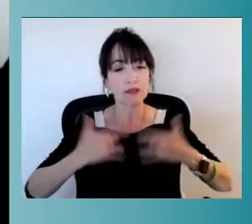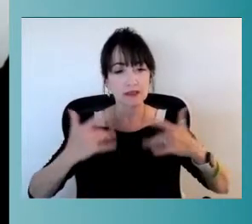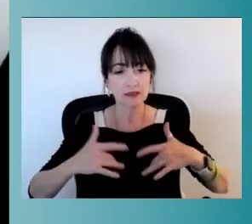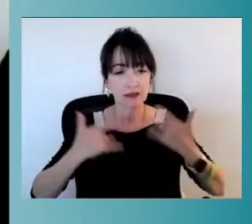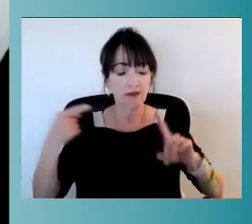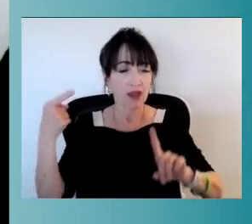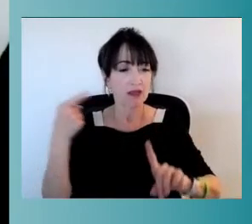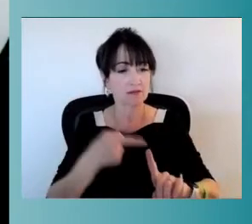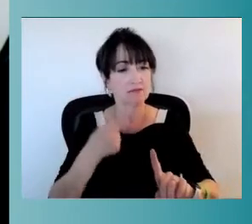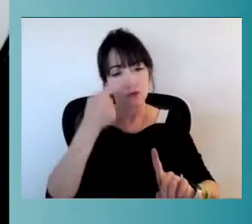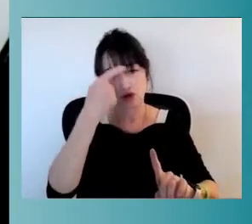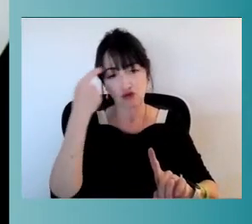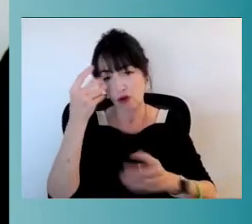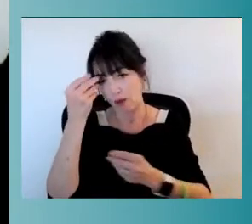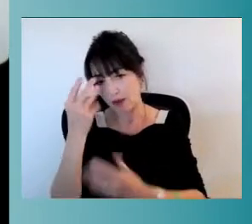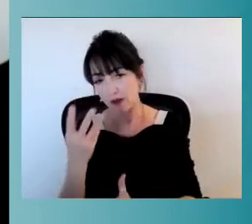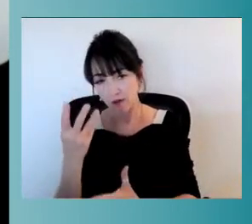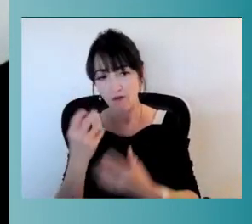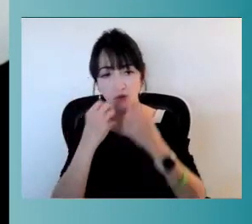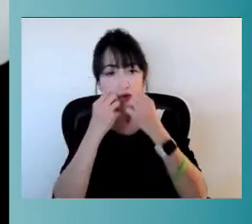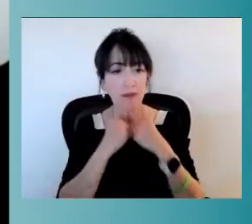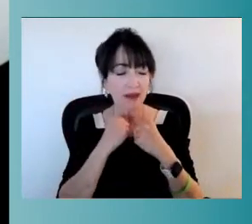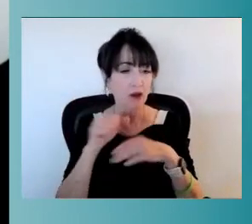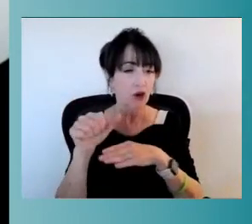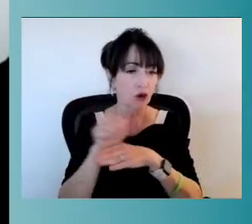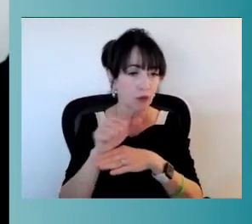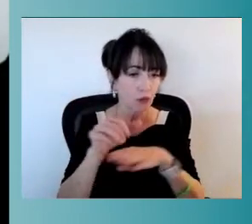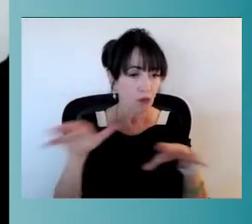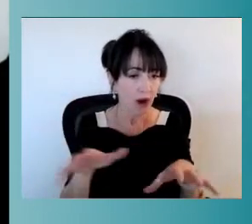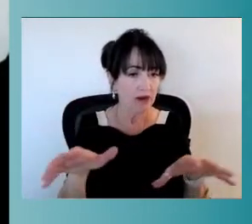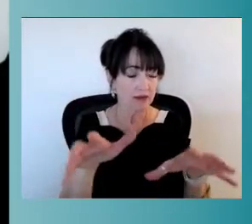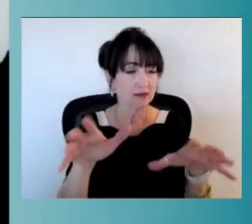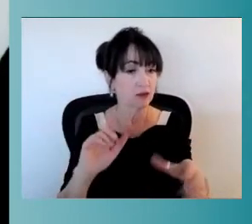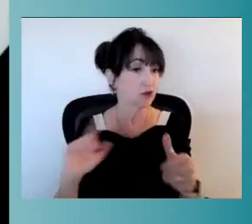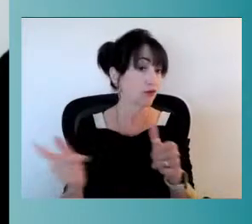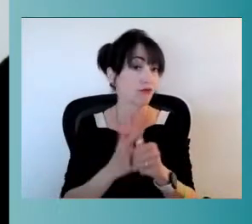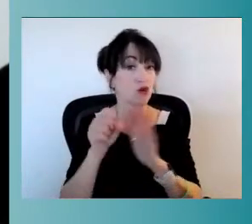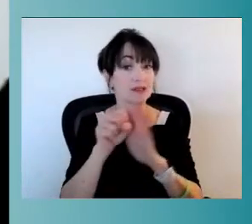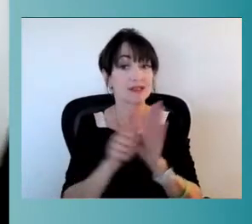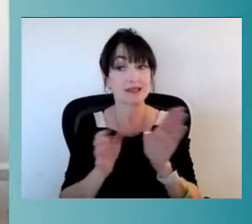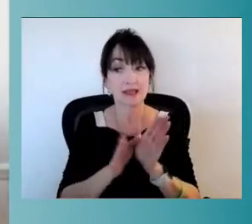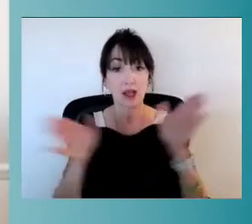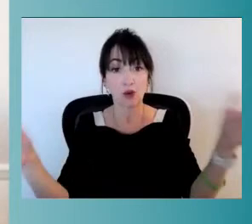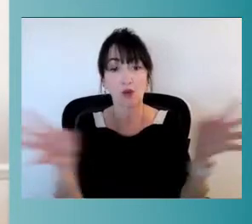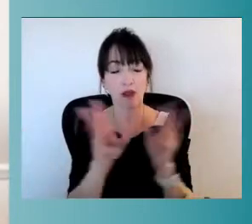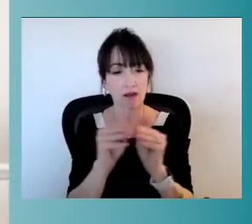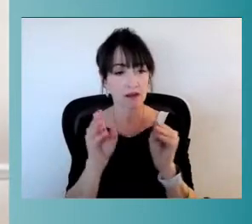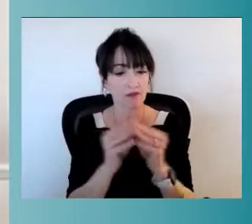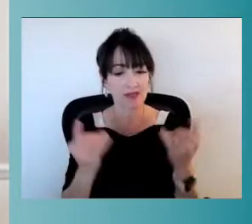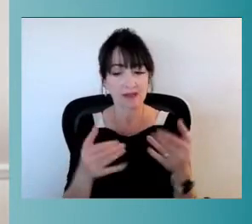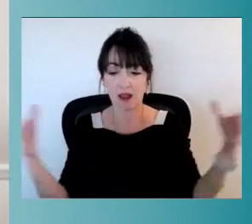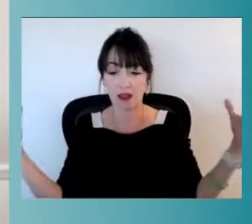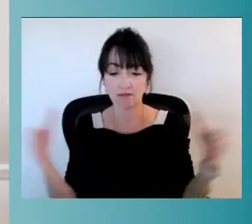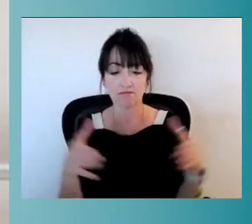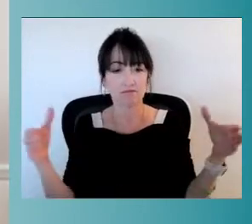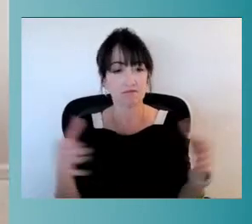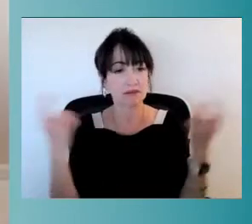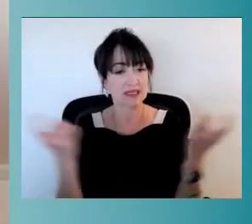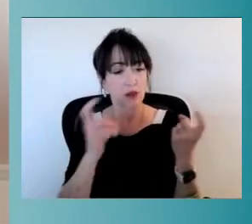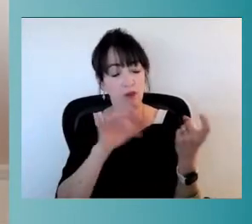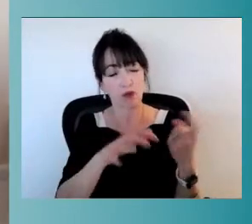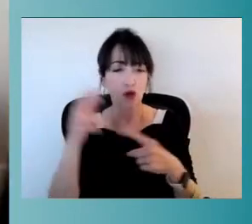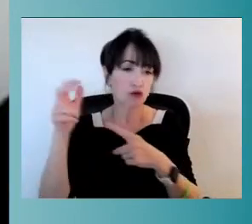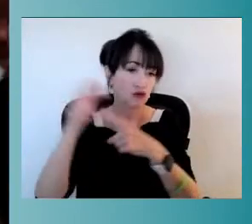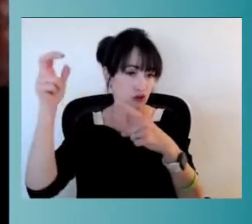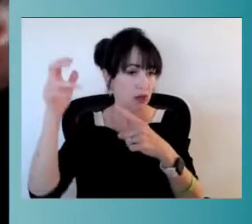practices, and we had our first statewide conference. Tonight, as we come together to celebrate those champions during